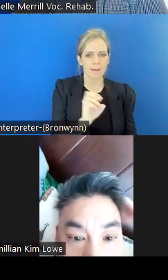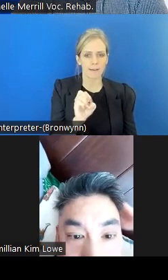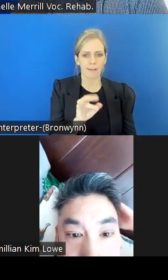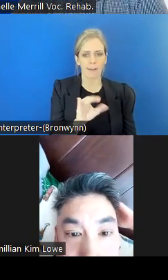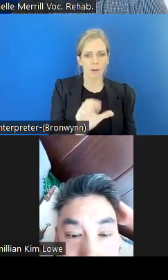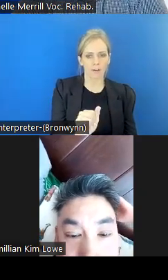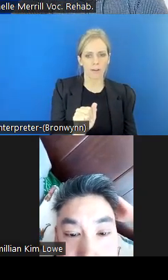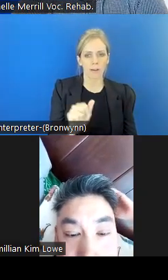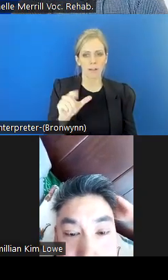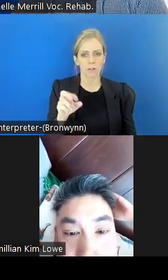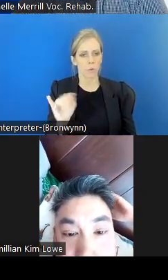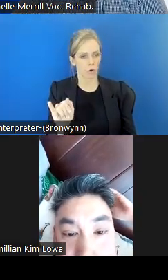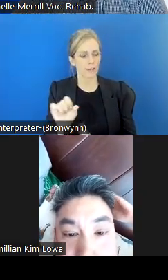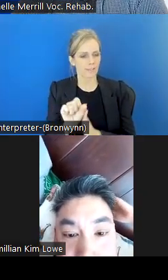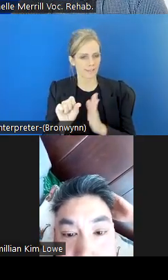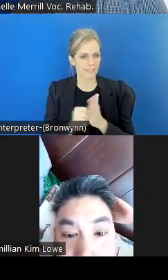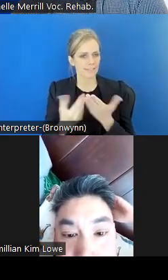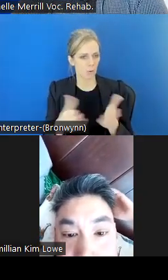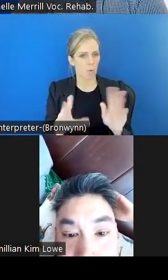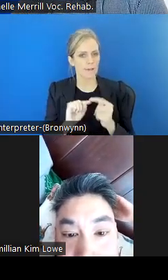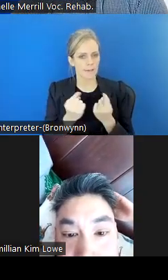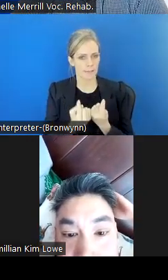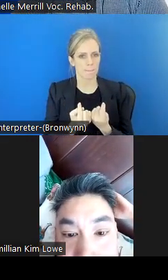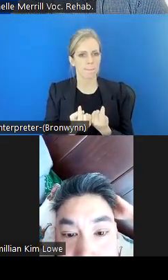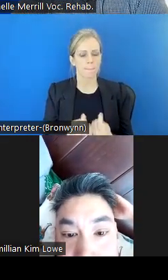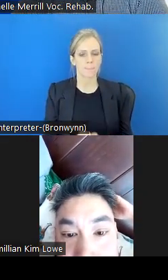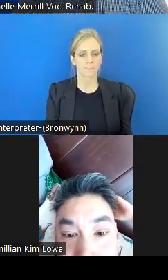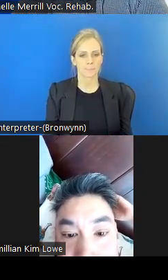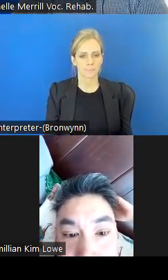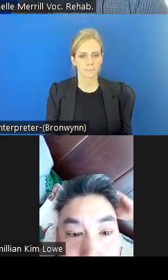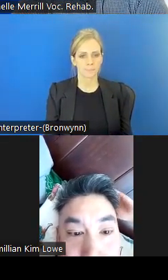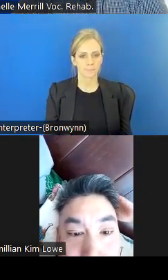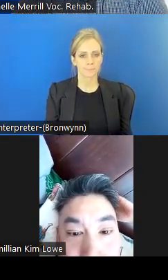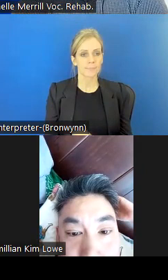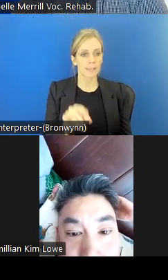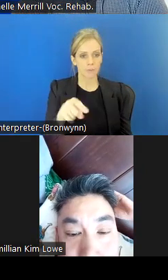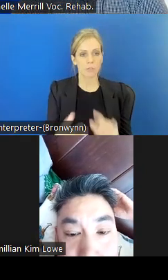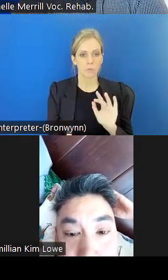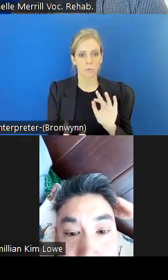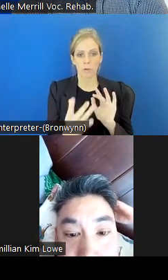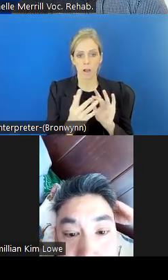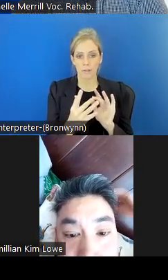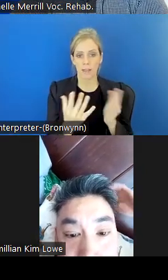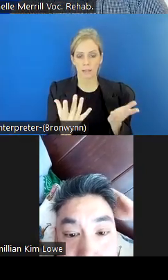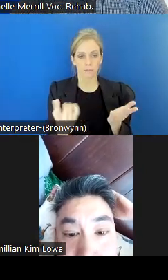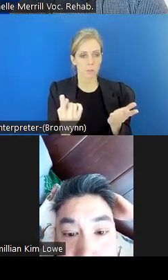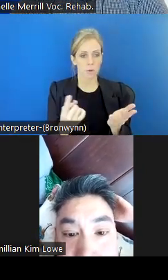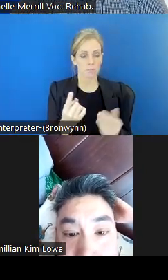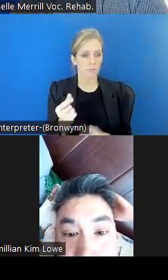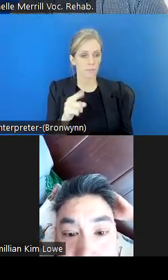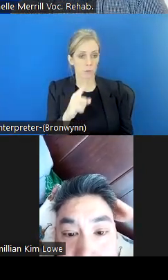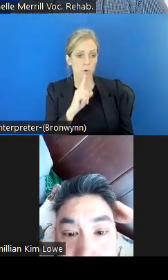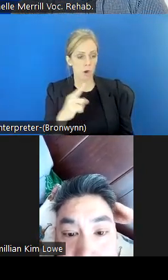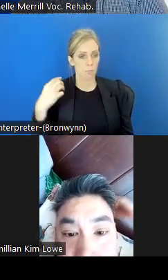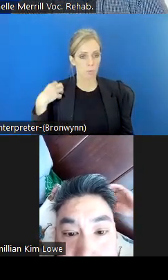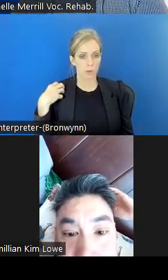which is our statewide team. And again, if you need to contact someone, if you are an employer that wanted to